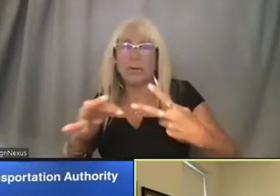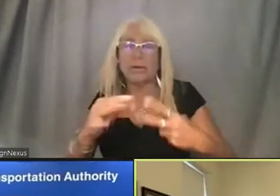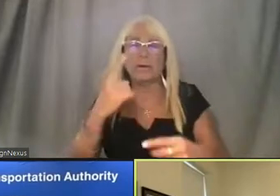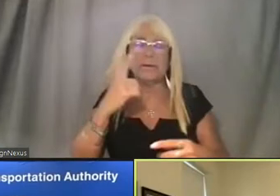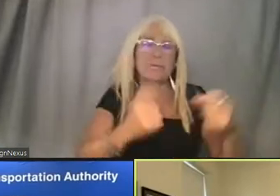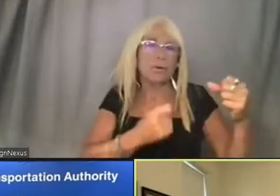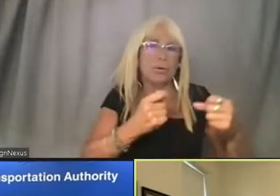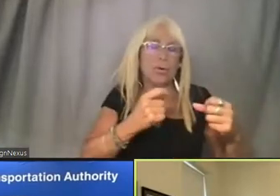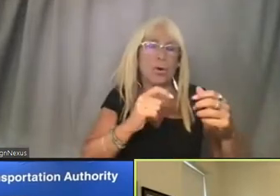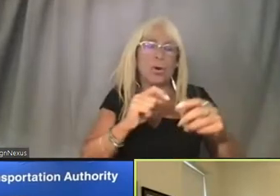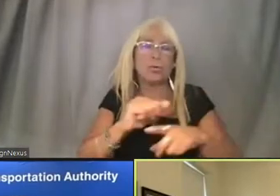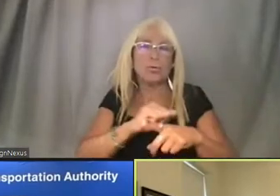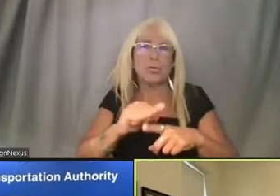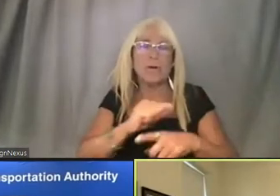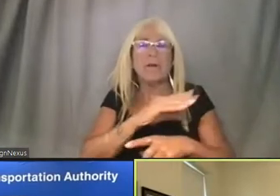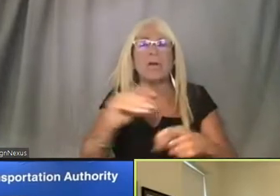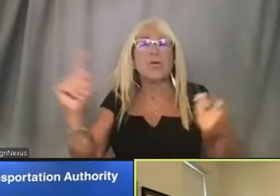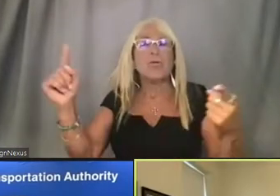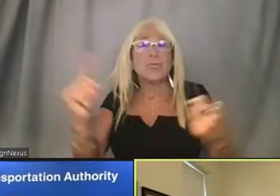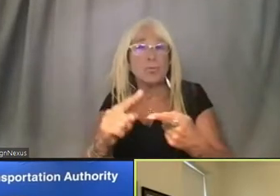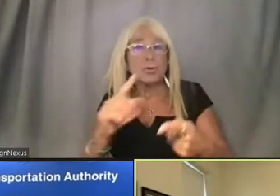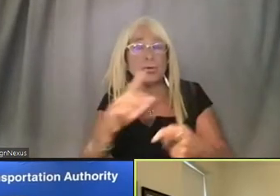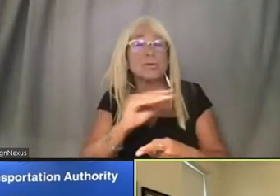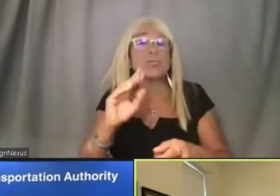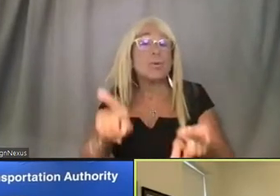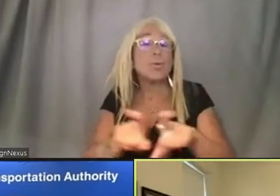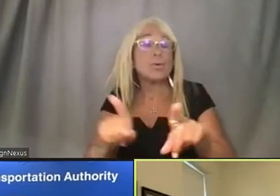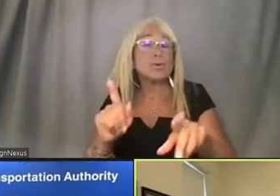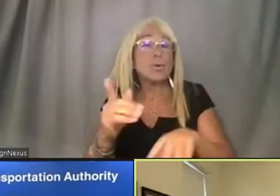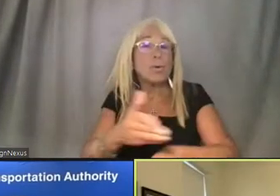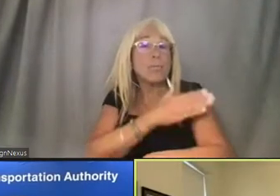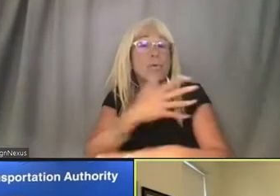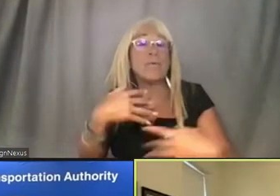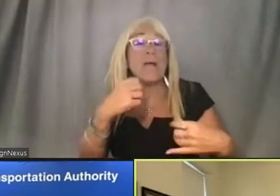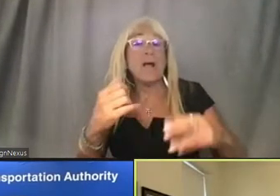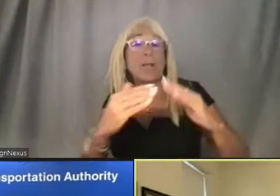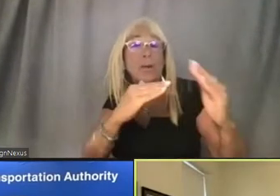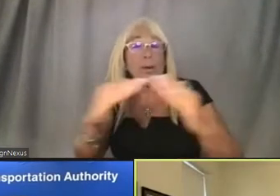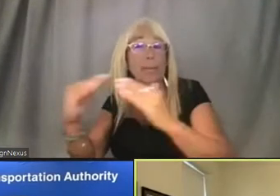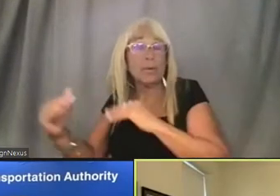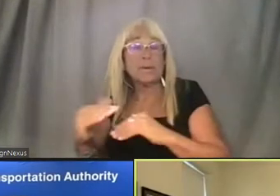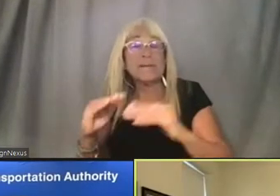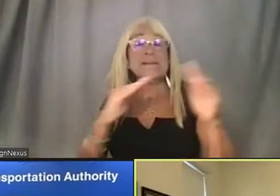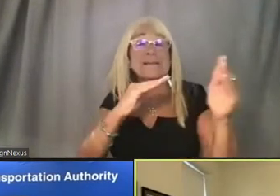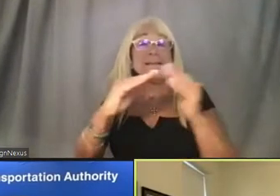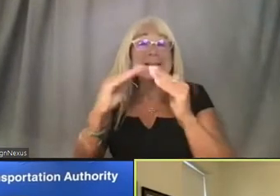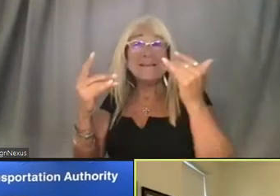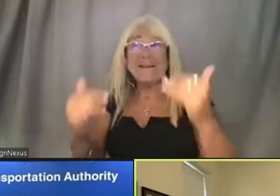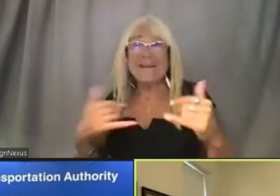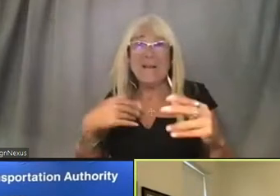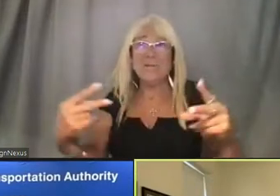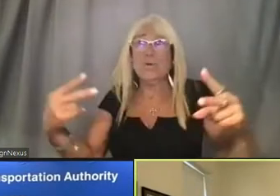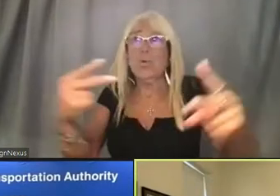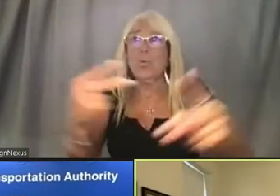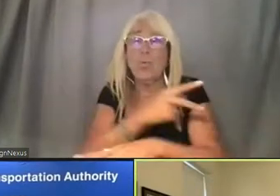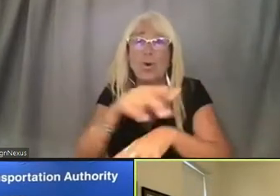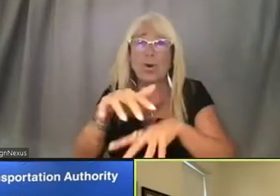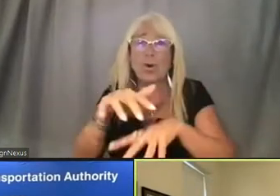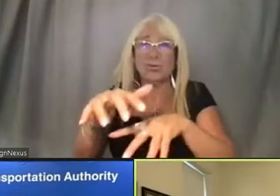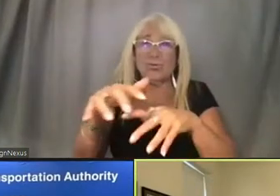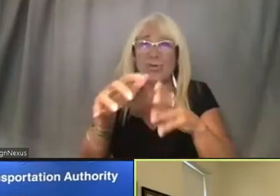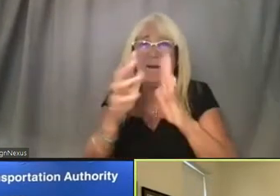these dangerous emissions will also improve the health of our local communities our city now experiences the worst traffic congestion in the nation